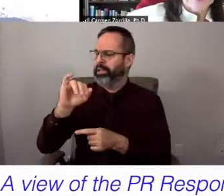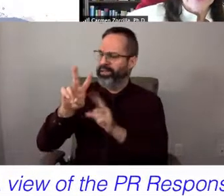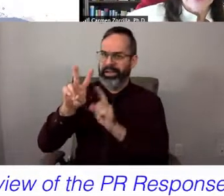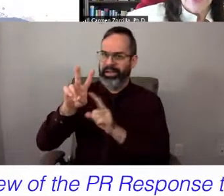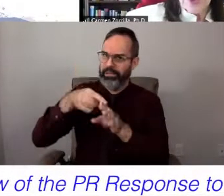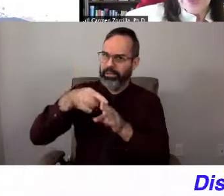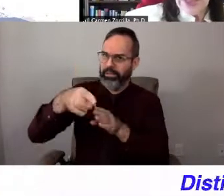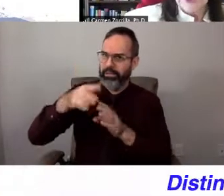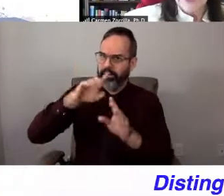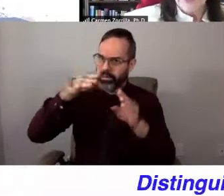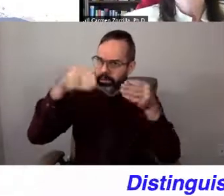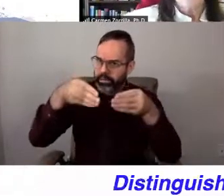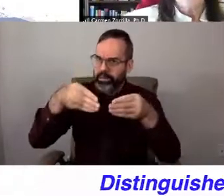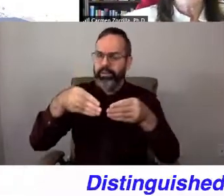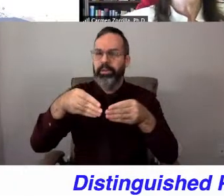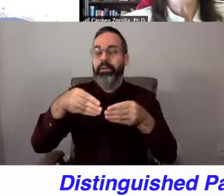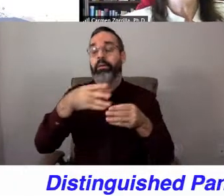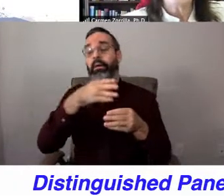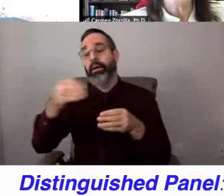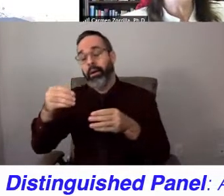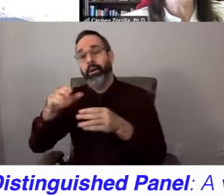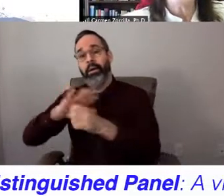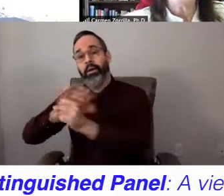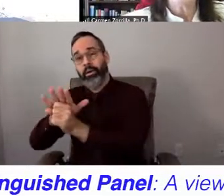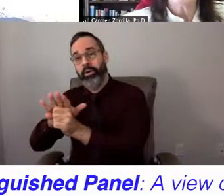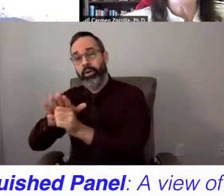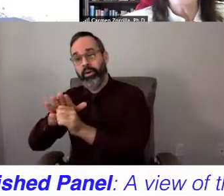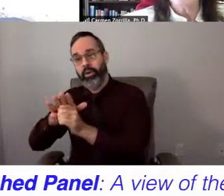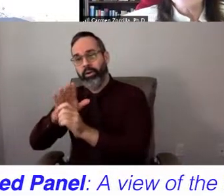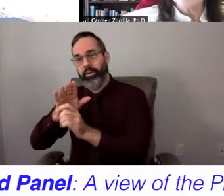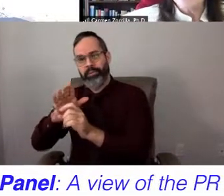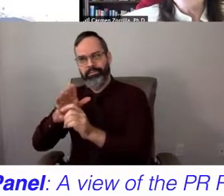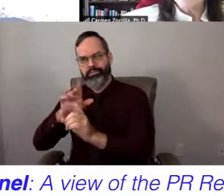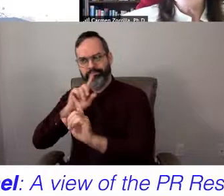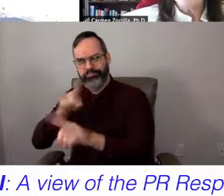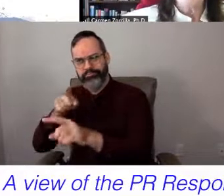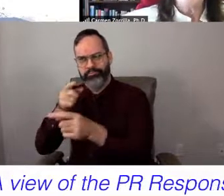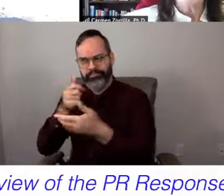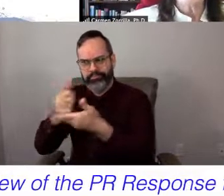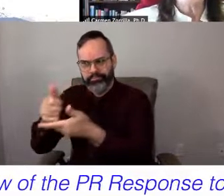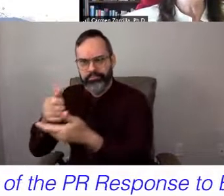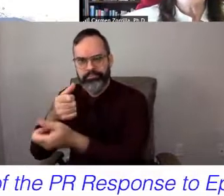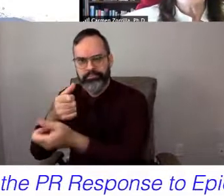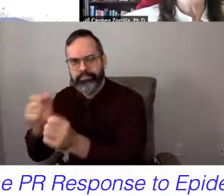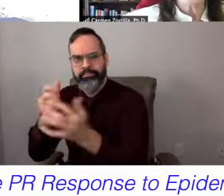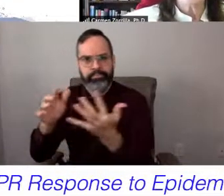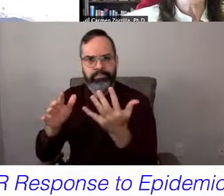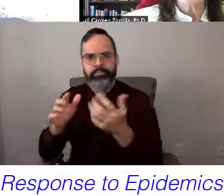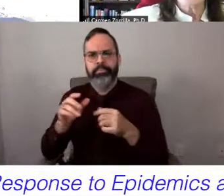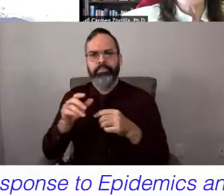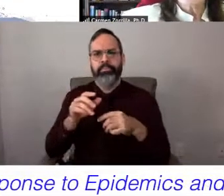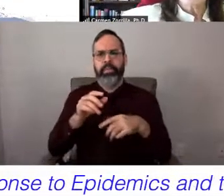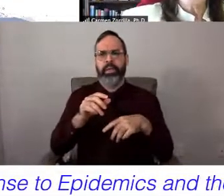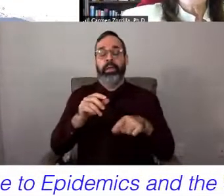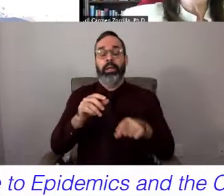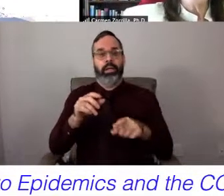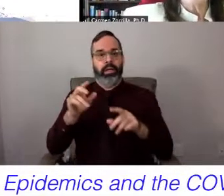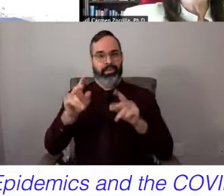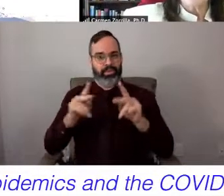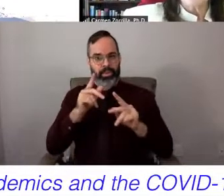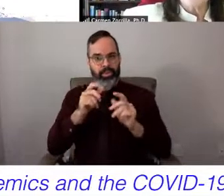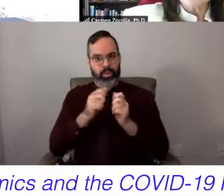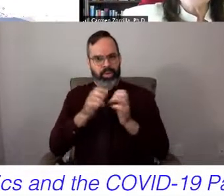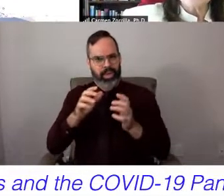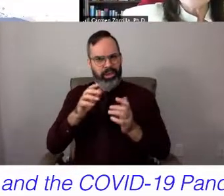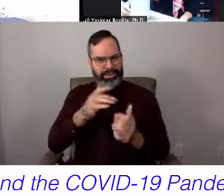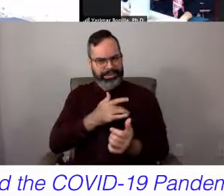to COVID and some clarifying information regarding this rule of the 10 days without symptoms, so that people don't